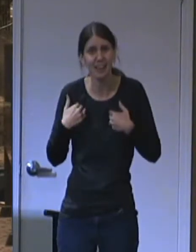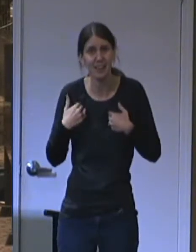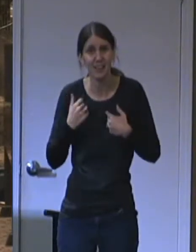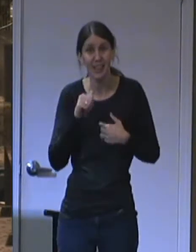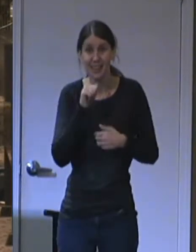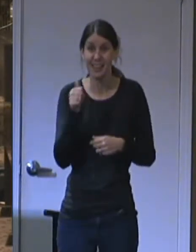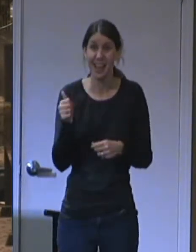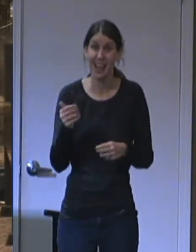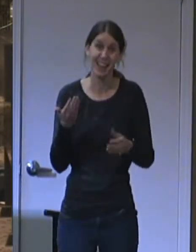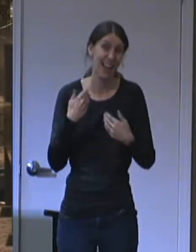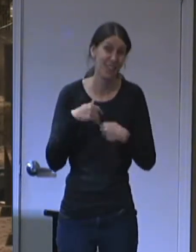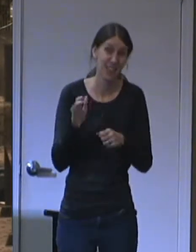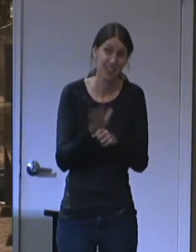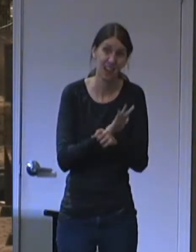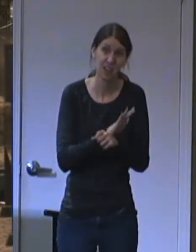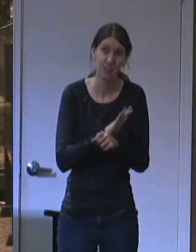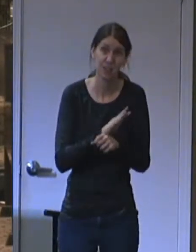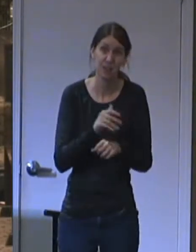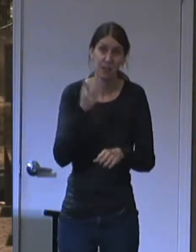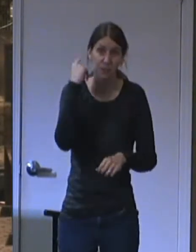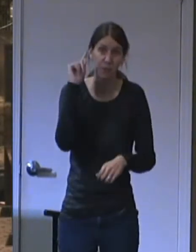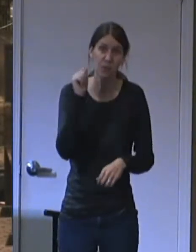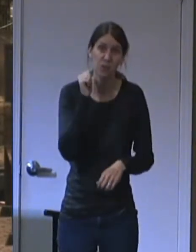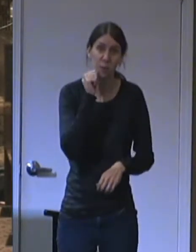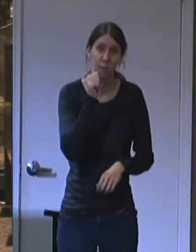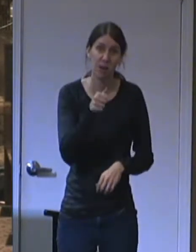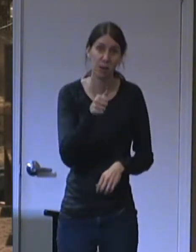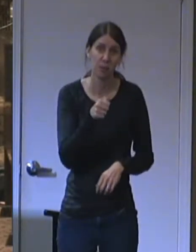having enough for tomorrow.